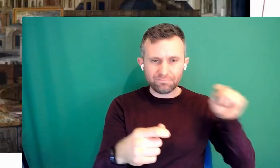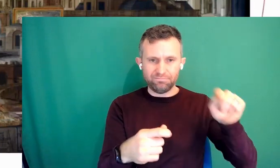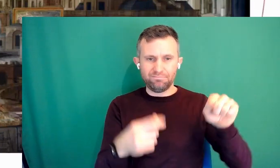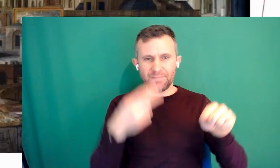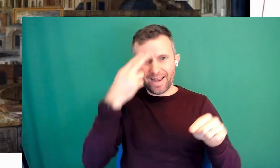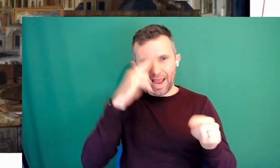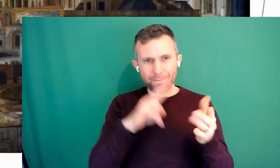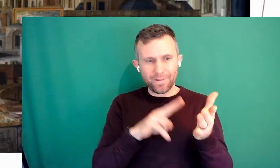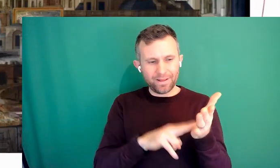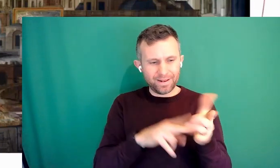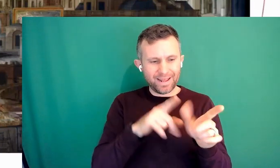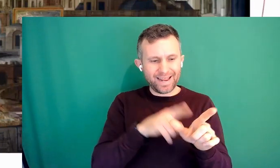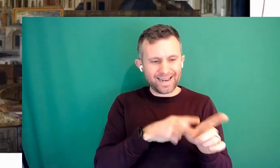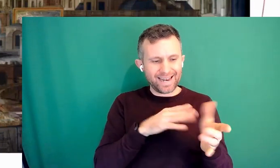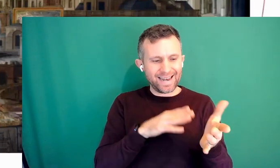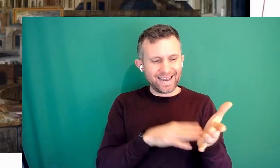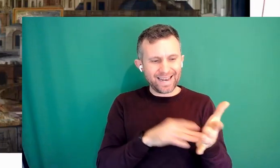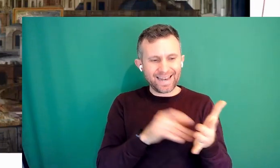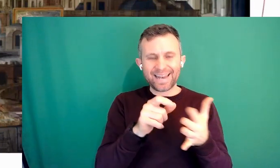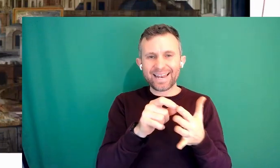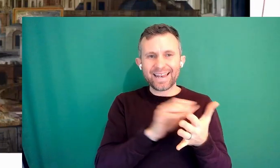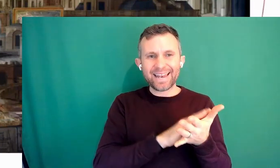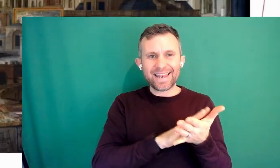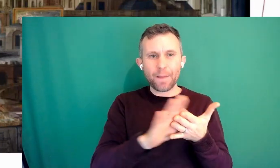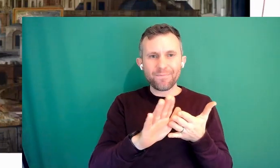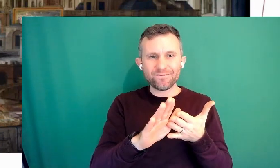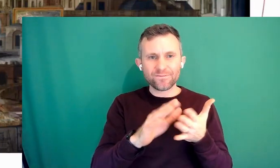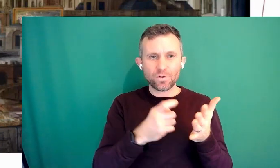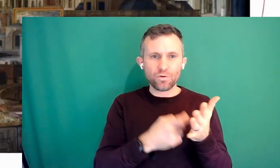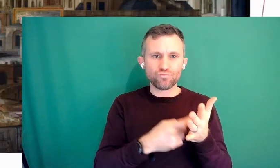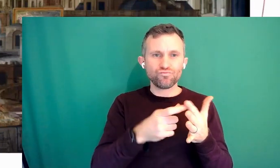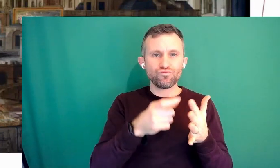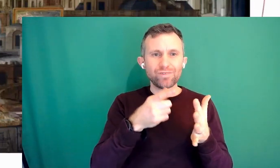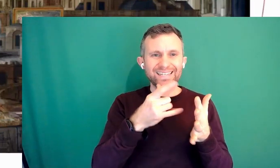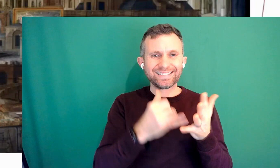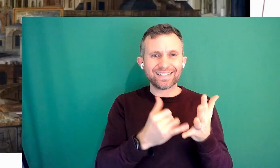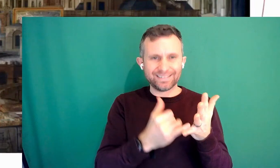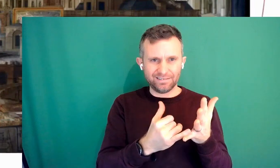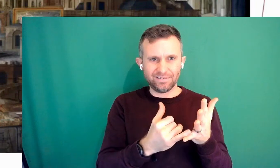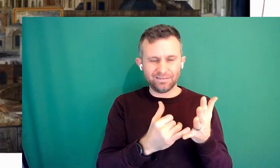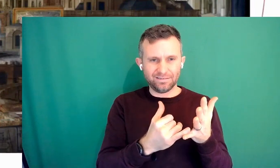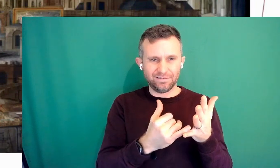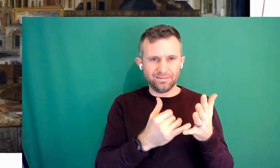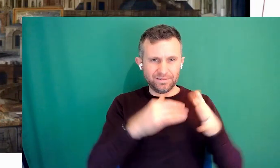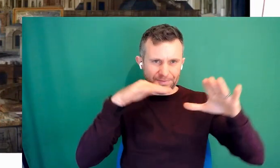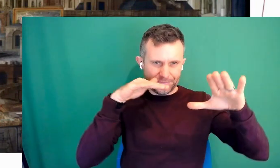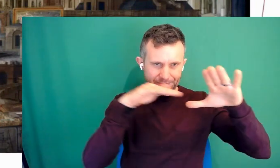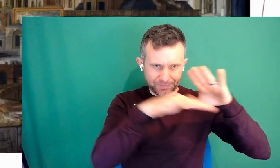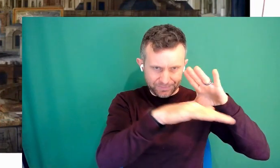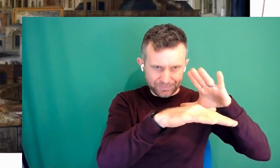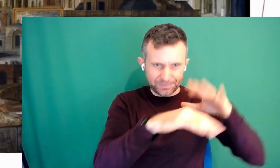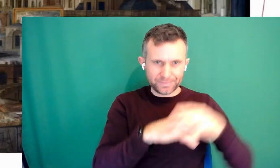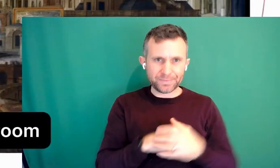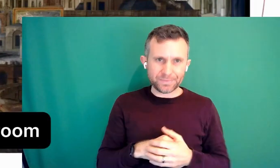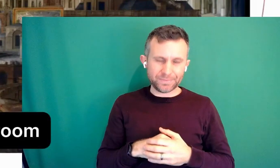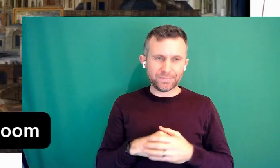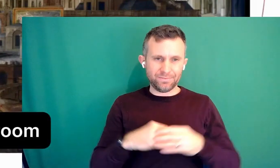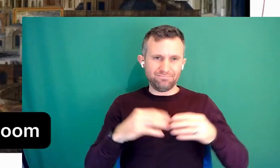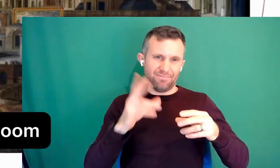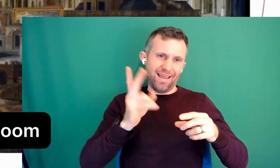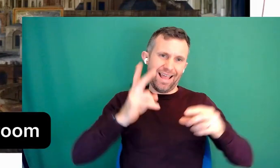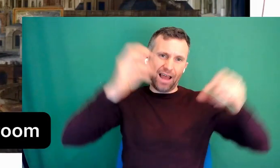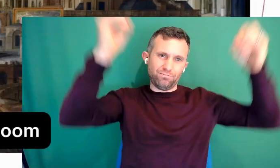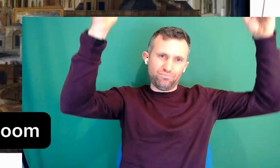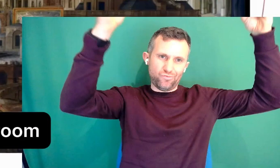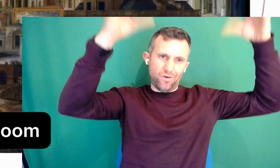1815, all contained within a cavernous room, also of his design. You might